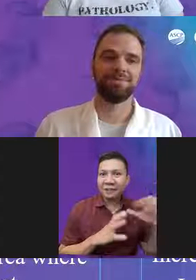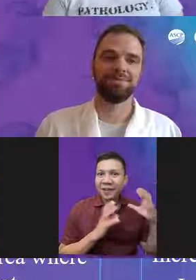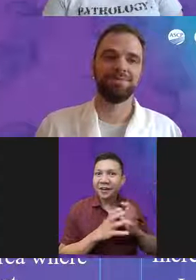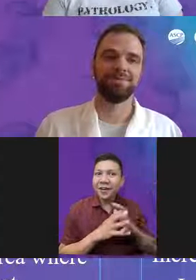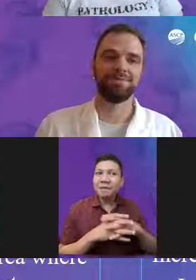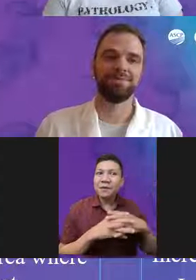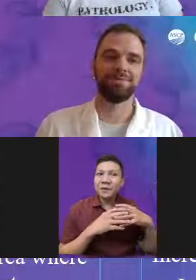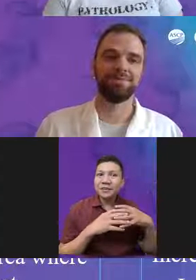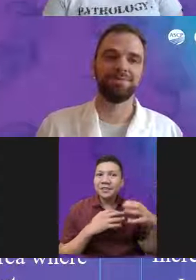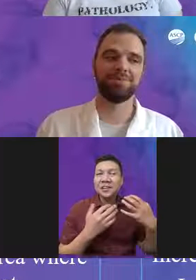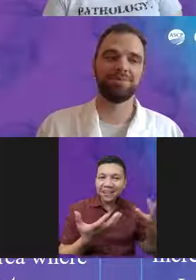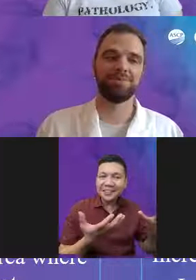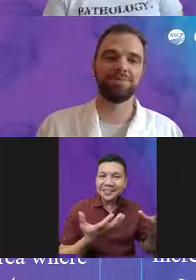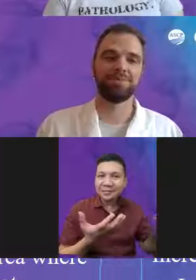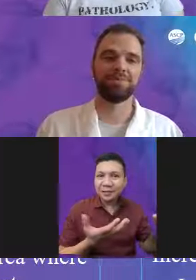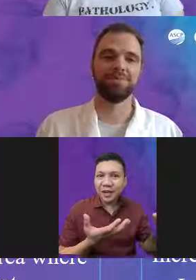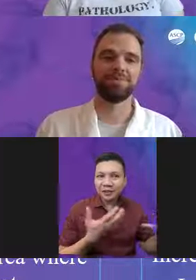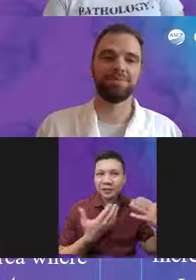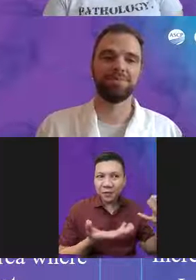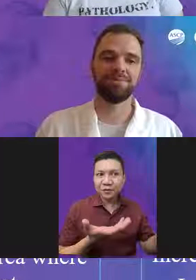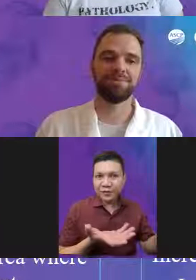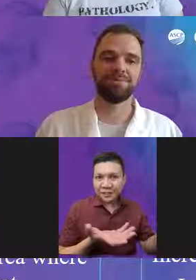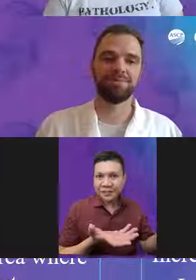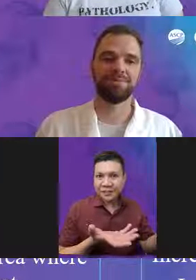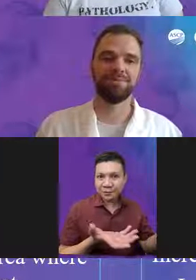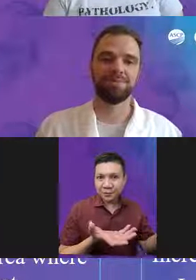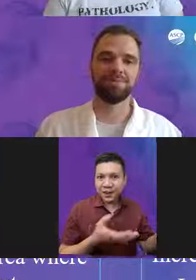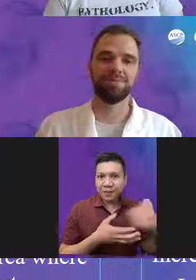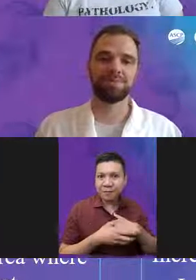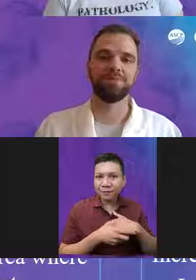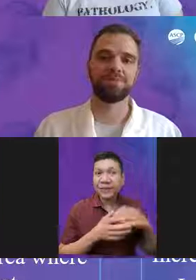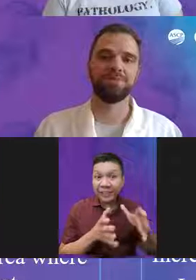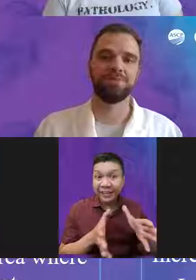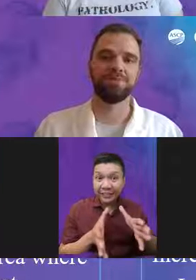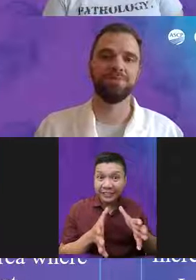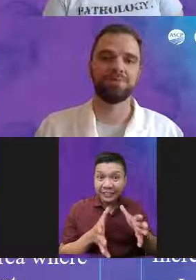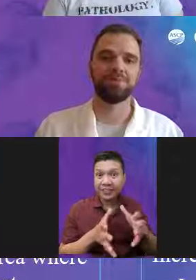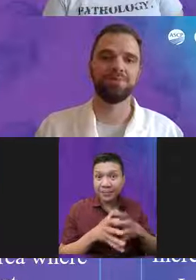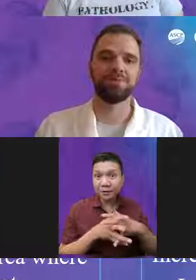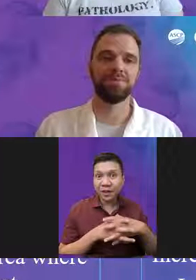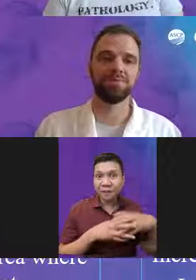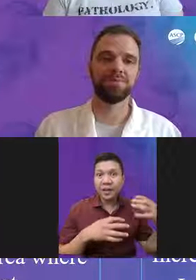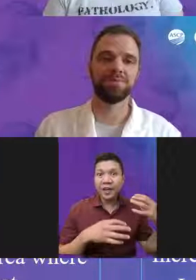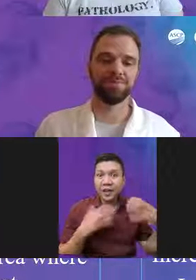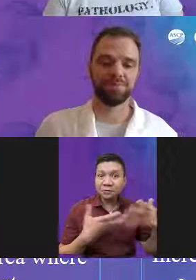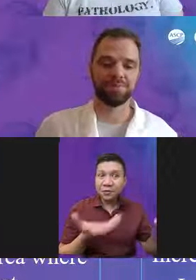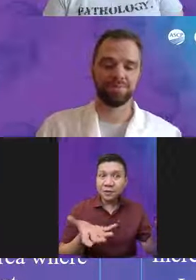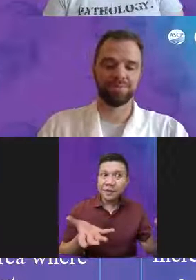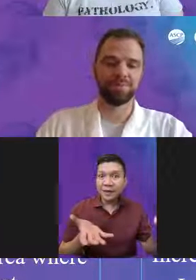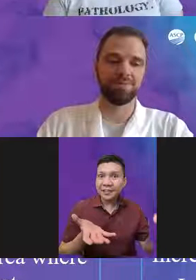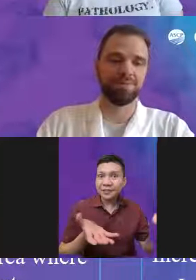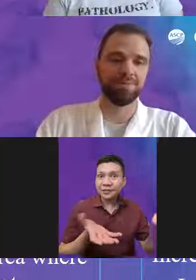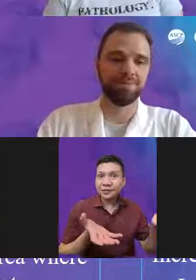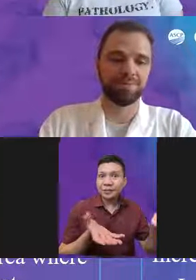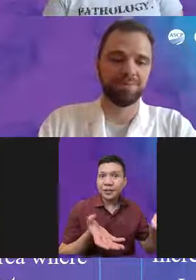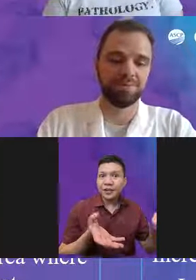my life. But what DCLS has, going through the DCLS program or being in the DCLS program, has renewed